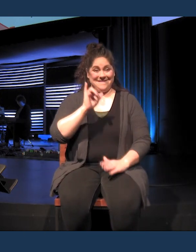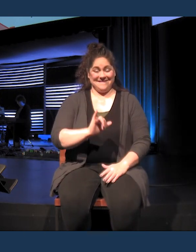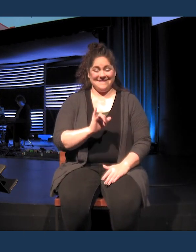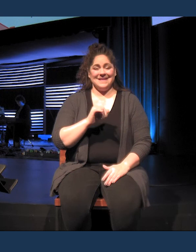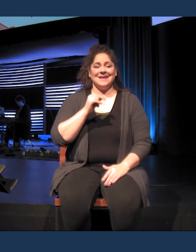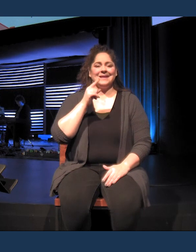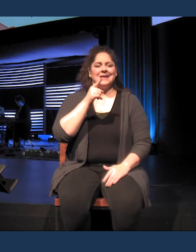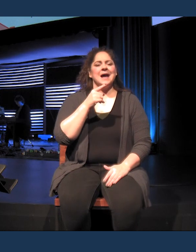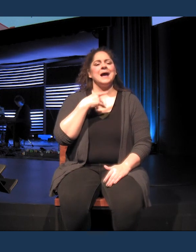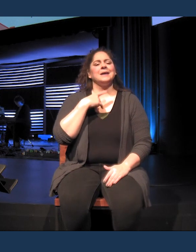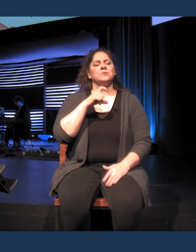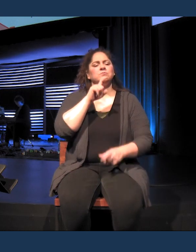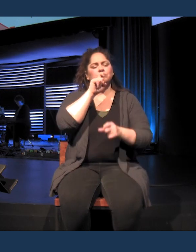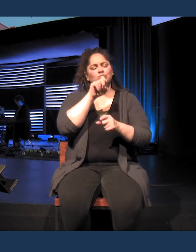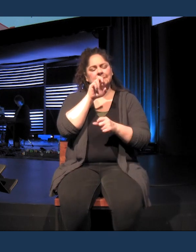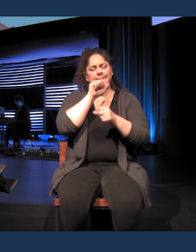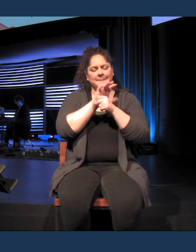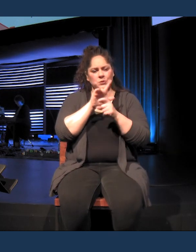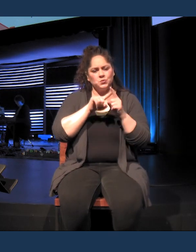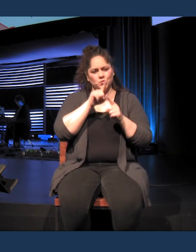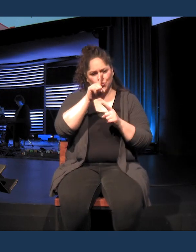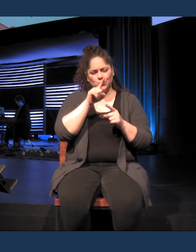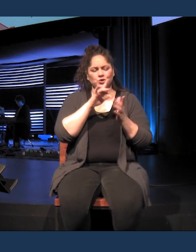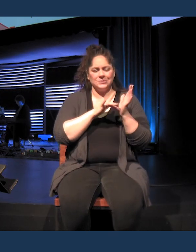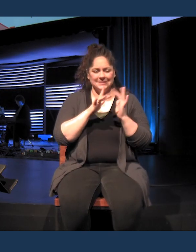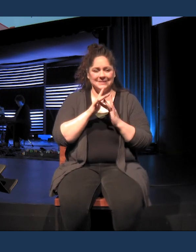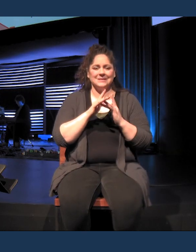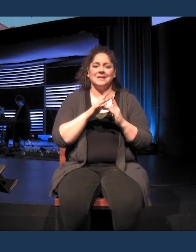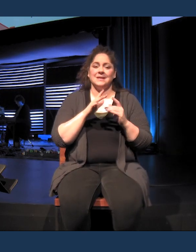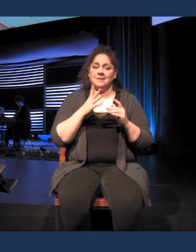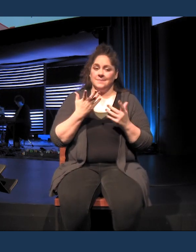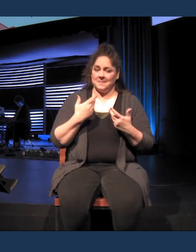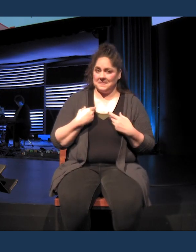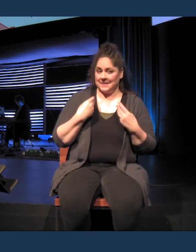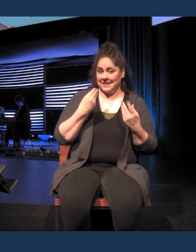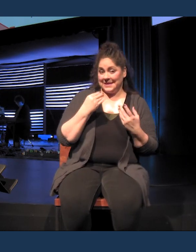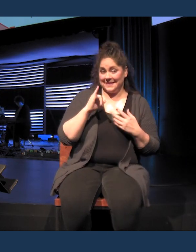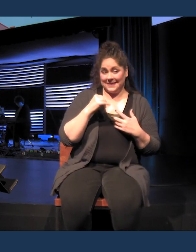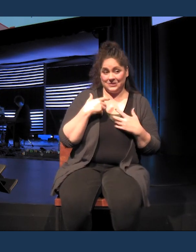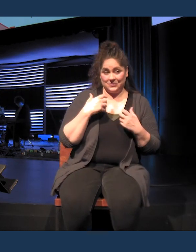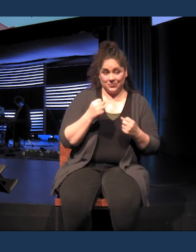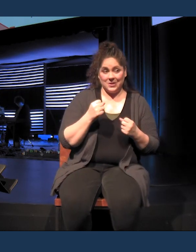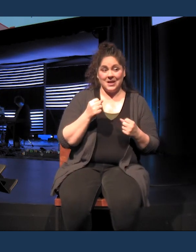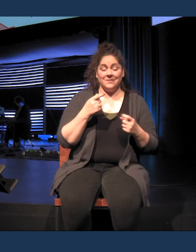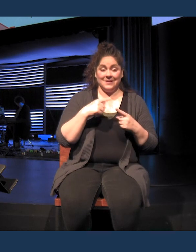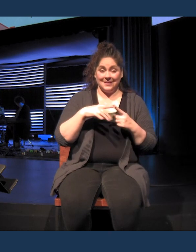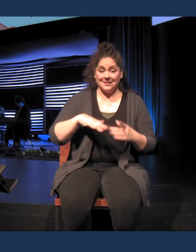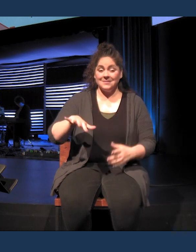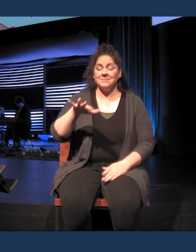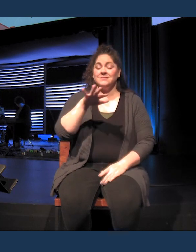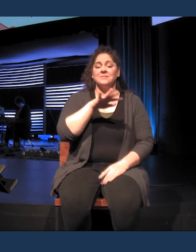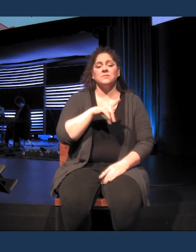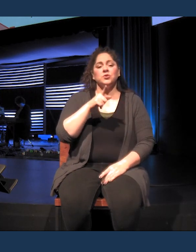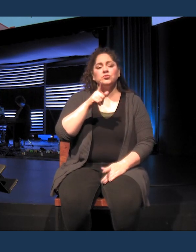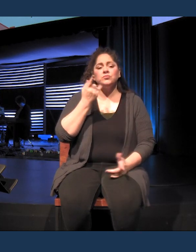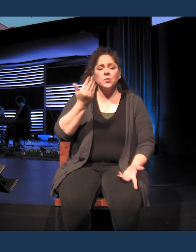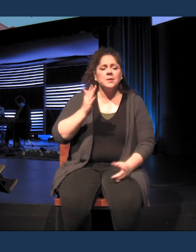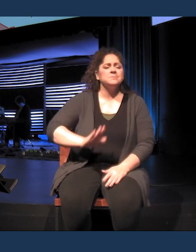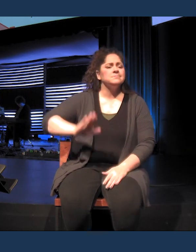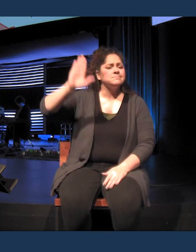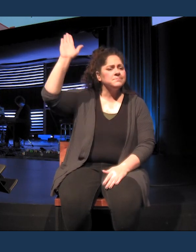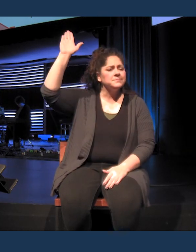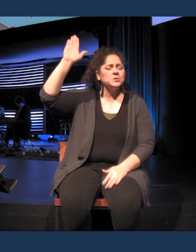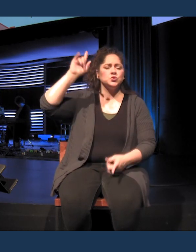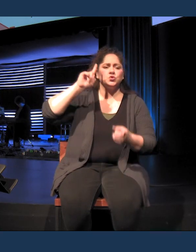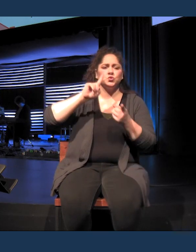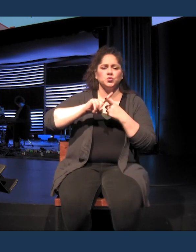you just needed to recommit your life to Jesus, I want to invite you to do something that takes a lot of courage in a room like this. Would you just put your hand up in the